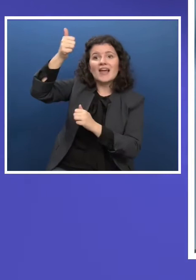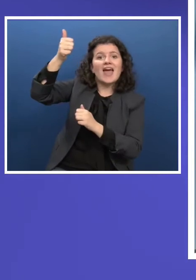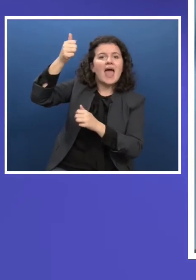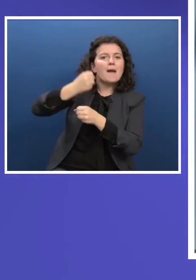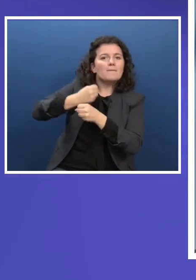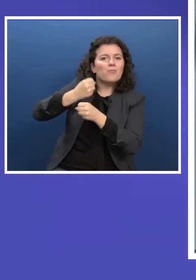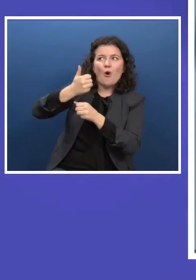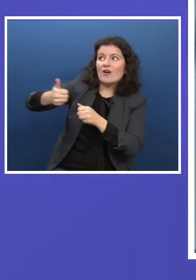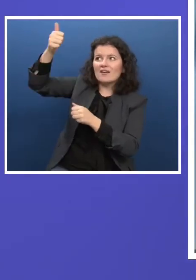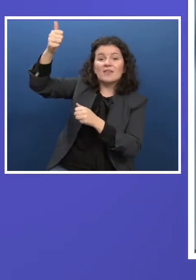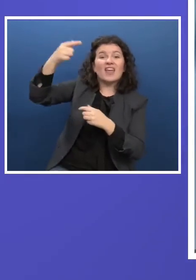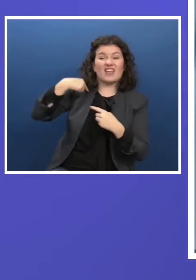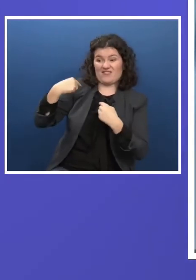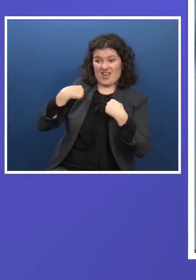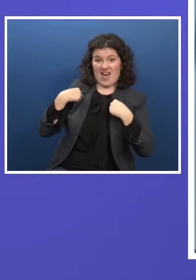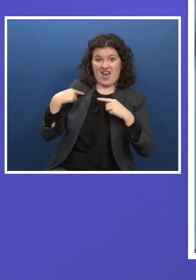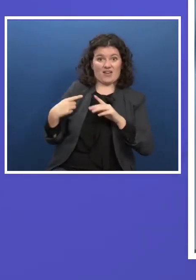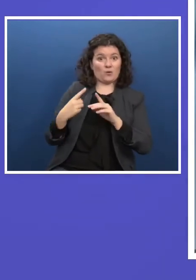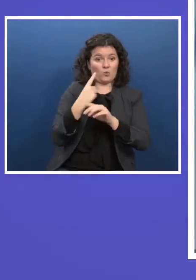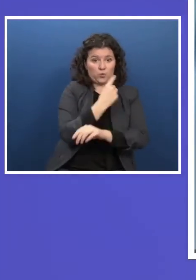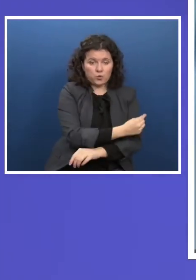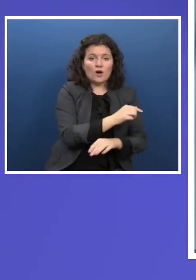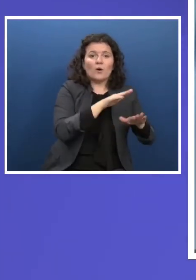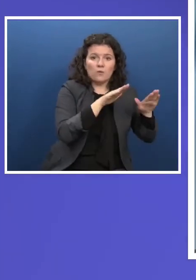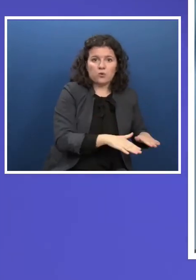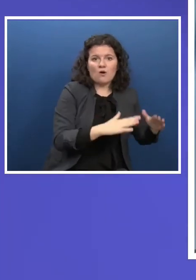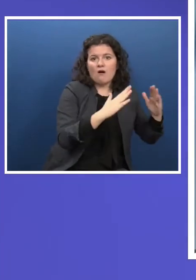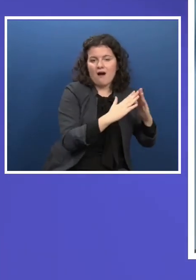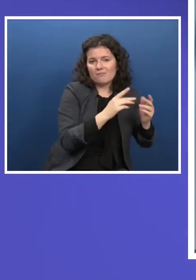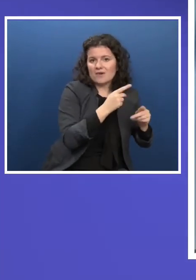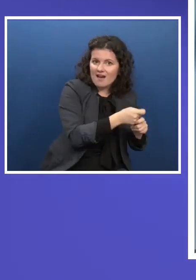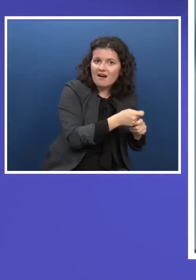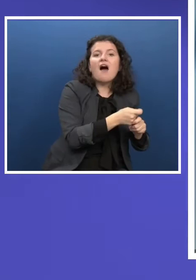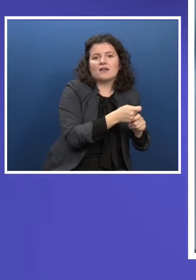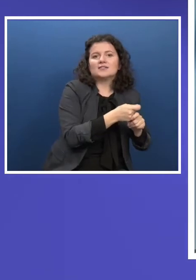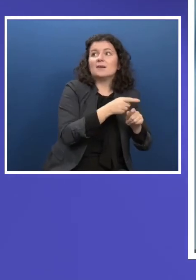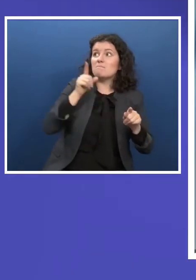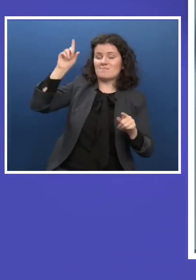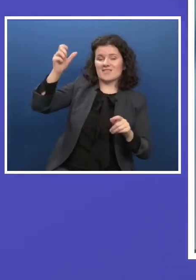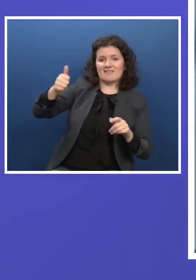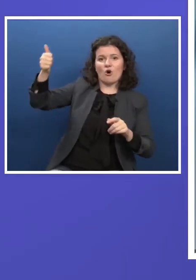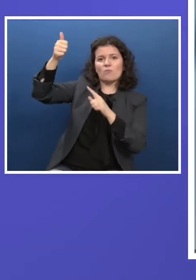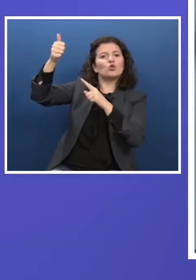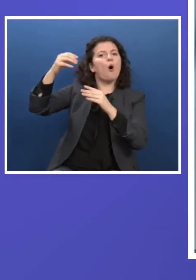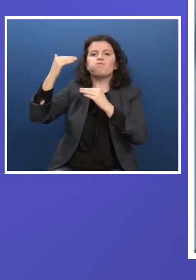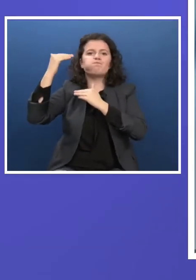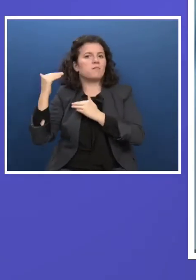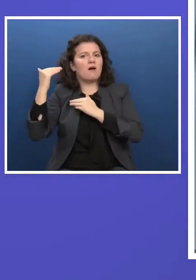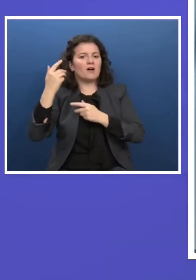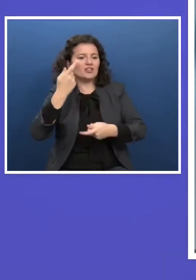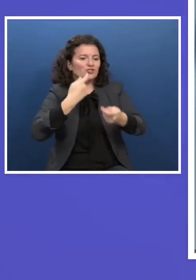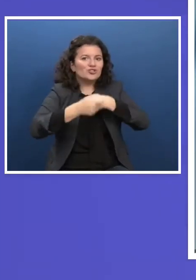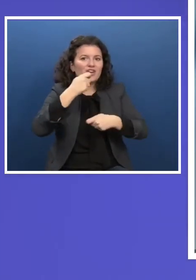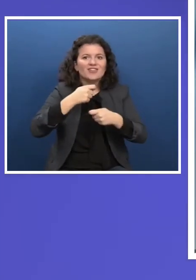these environment which has to do with employment, the employment environment which women